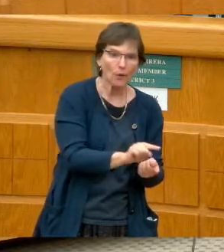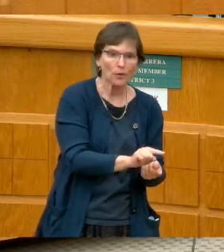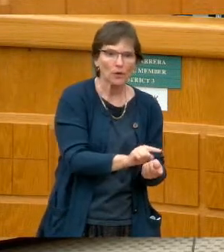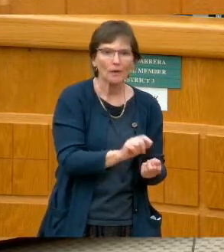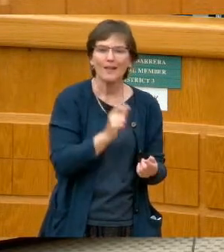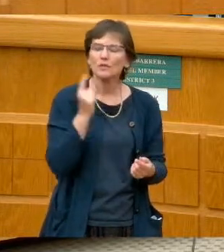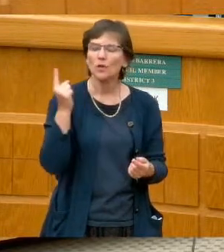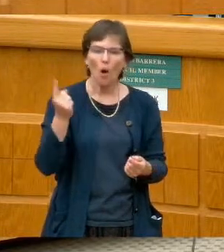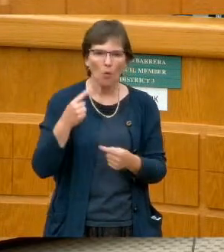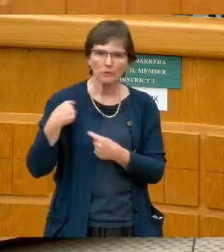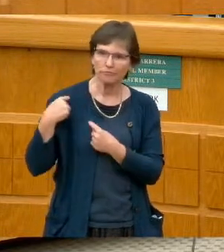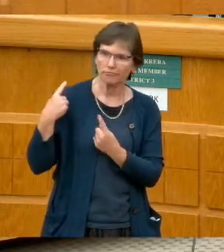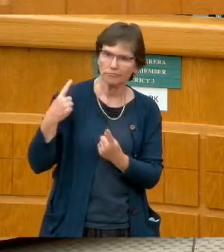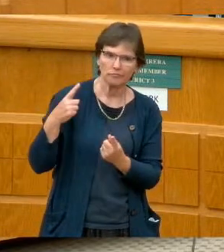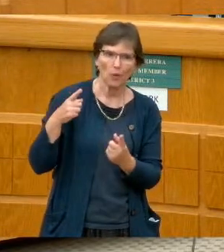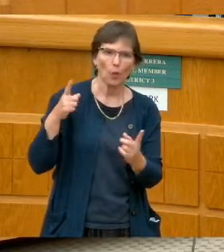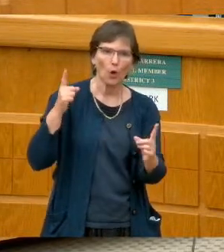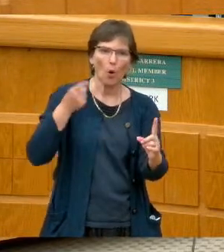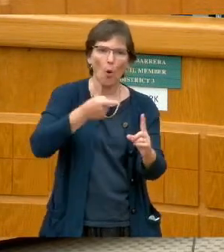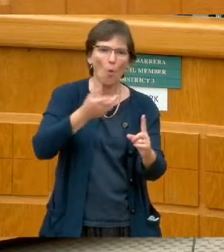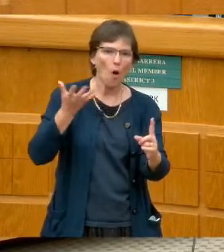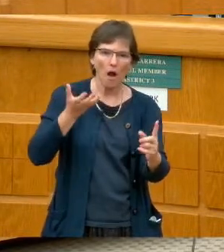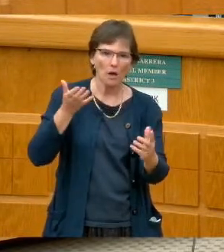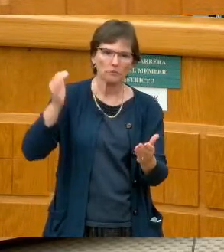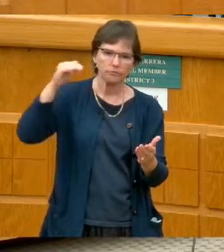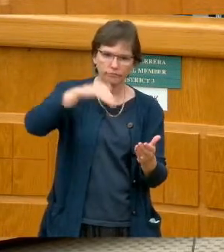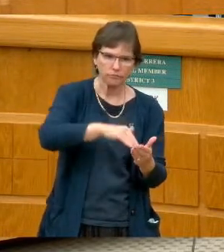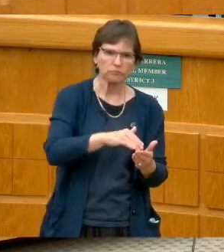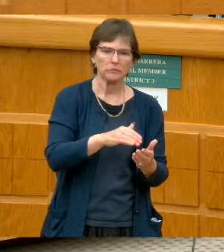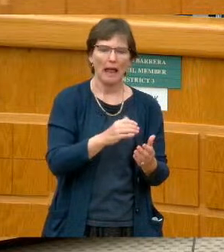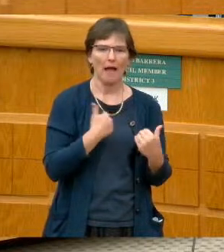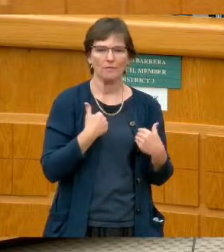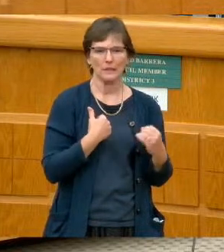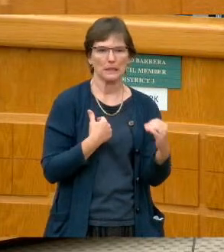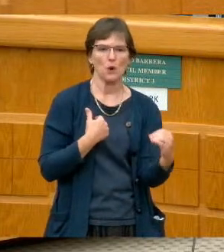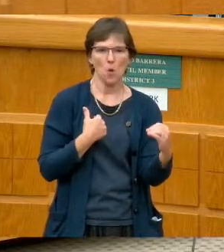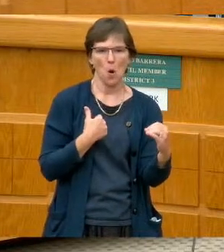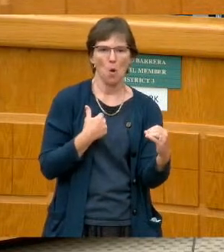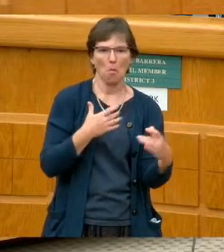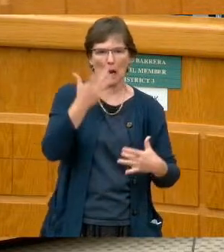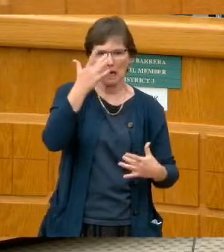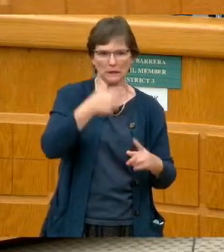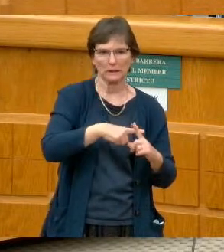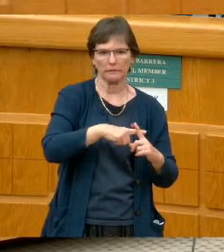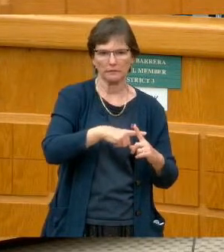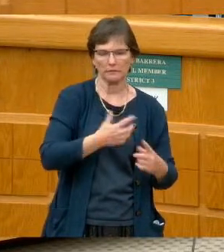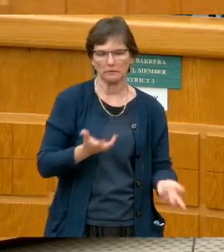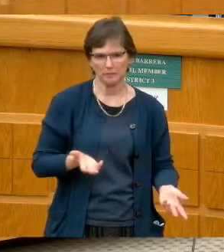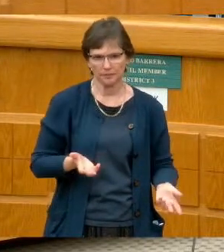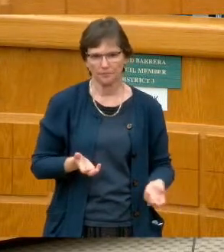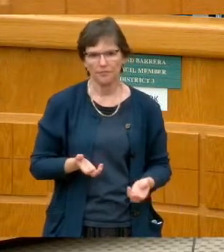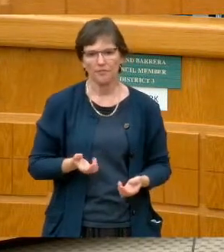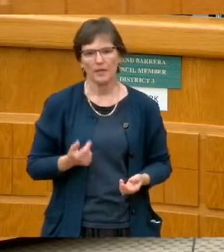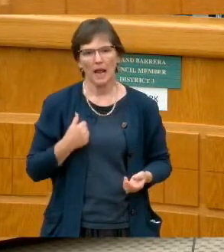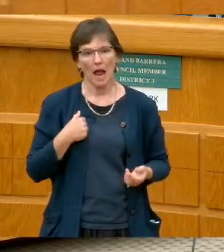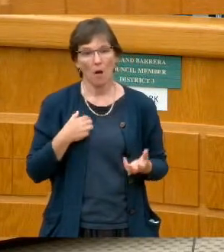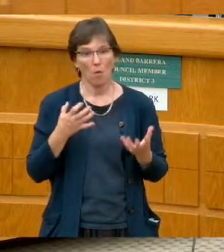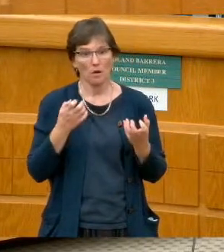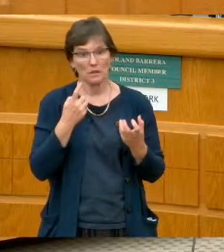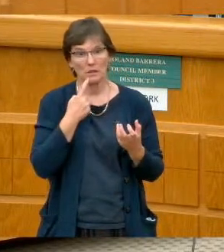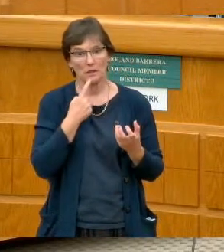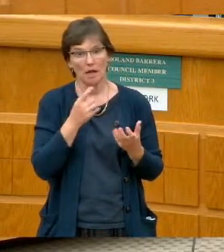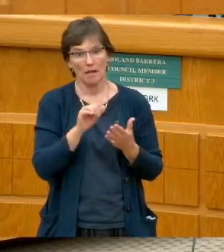curve. That's always been our goal from the moment that we spiked. And I'd